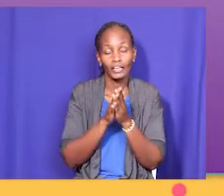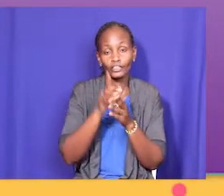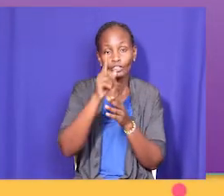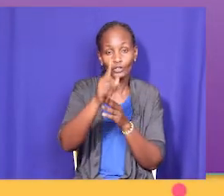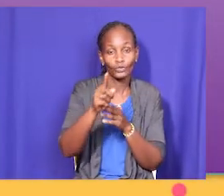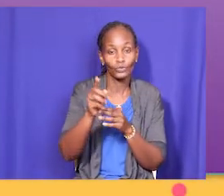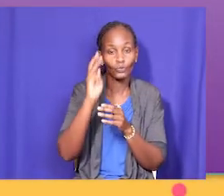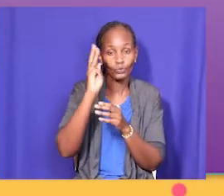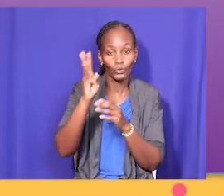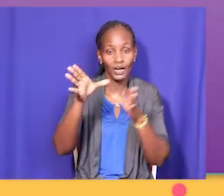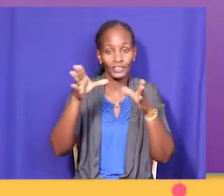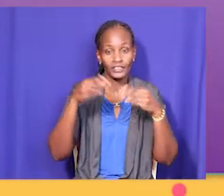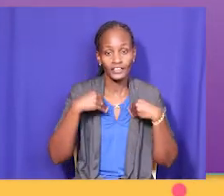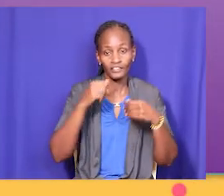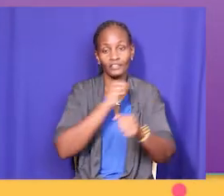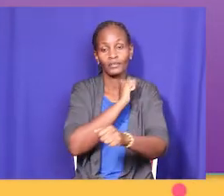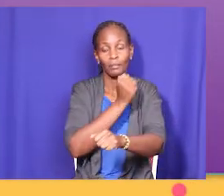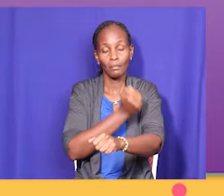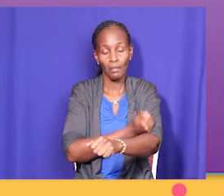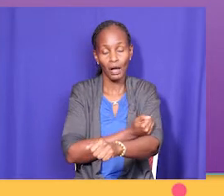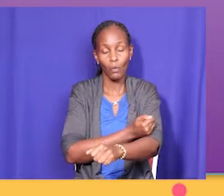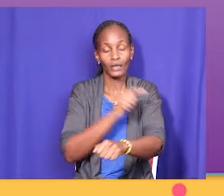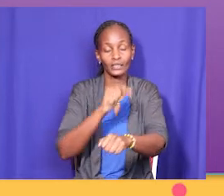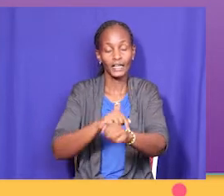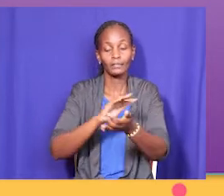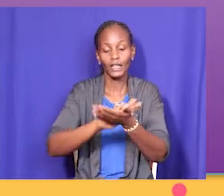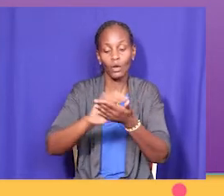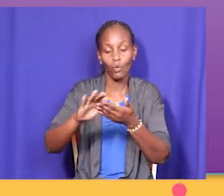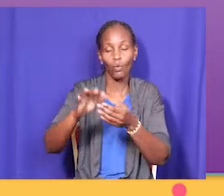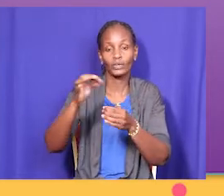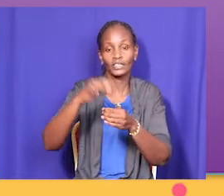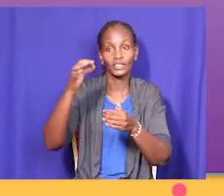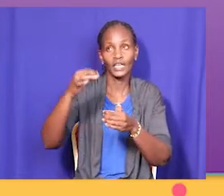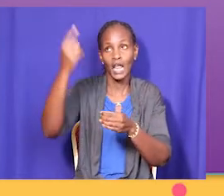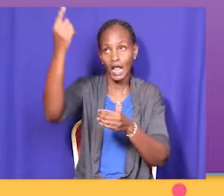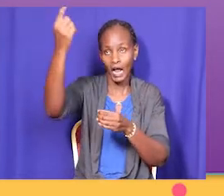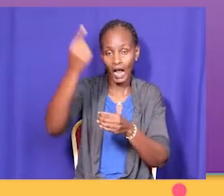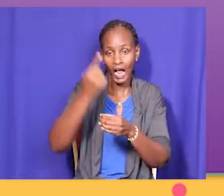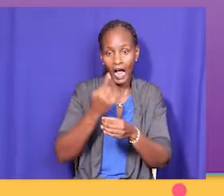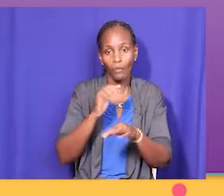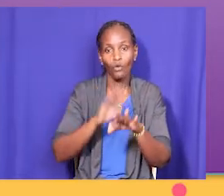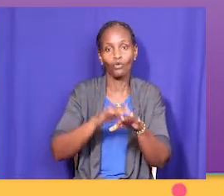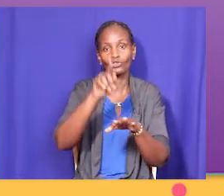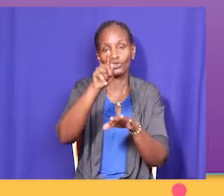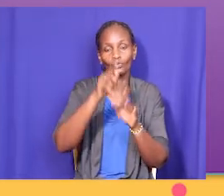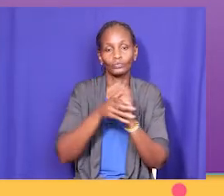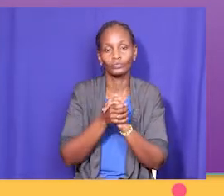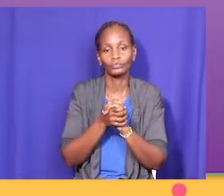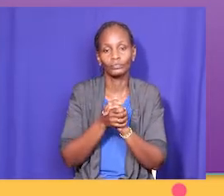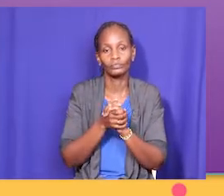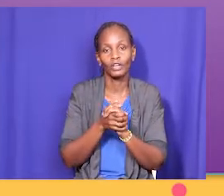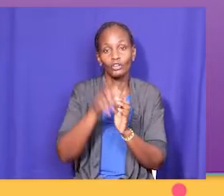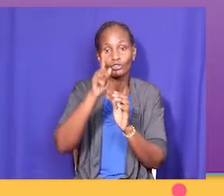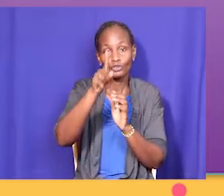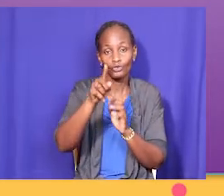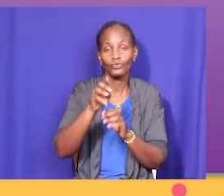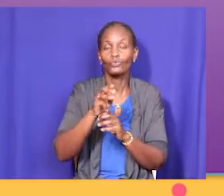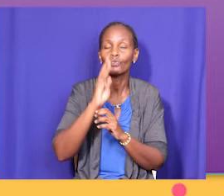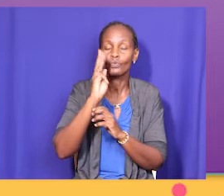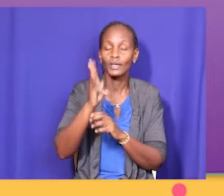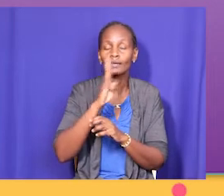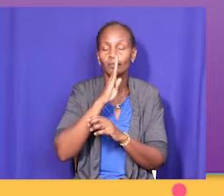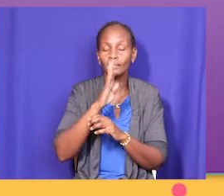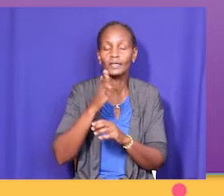power when the Holy Spirit comes upon you, and you will be